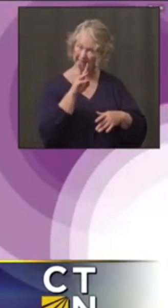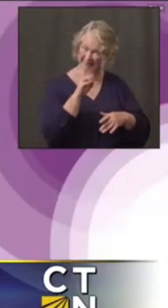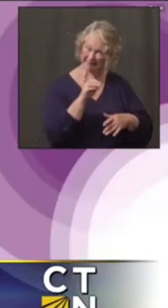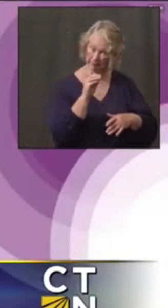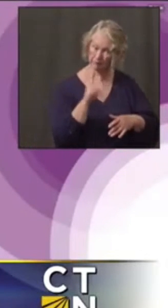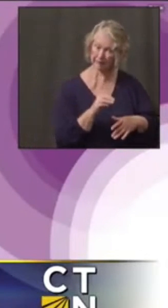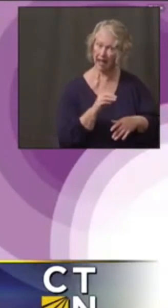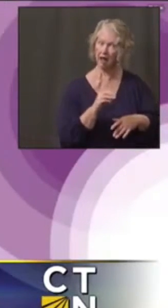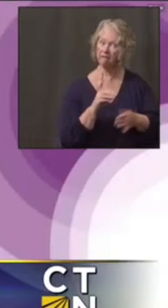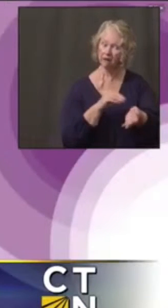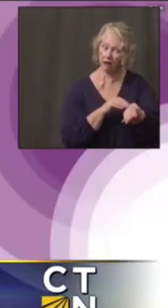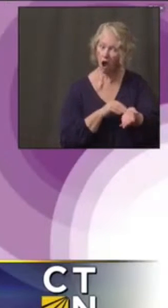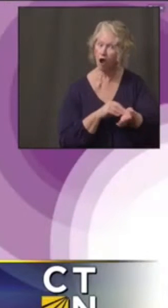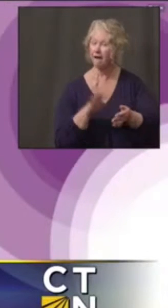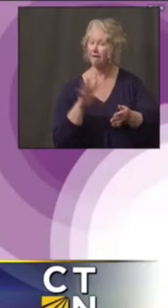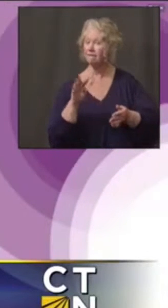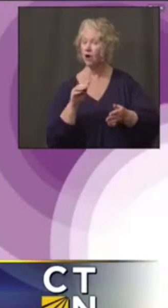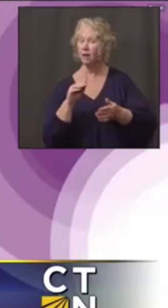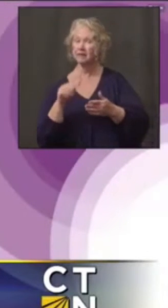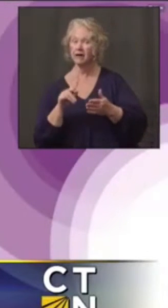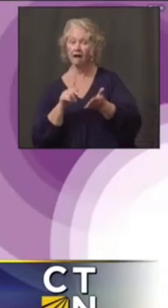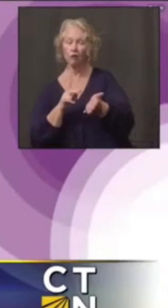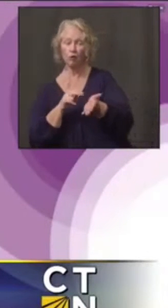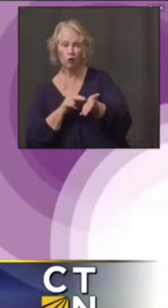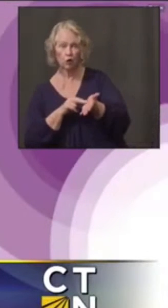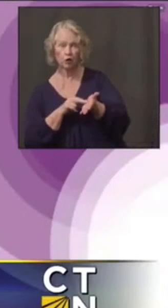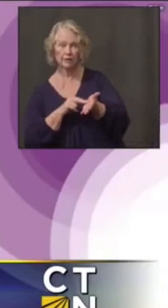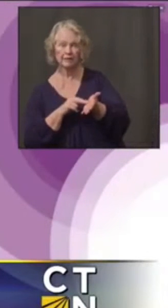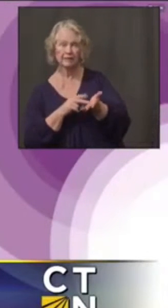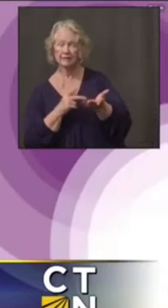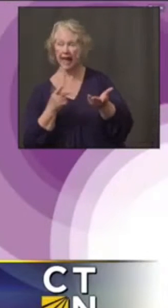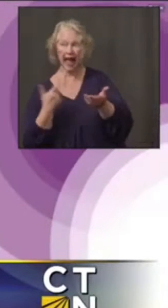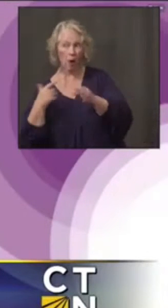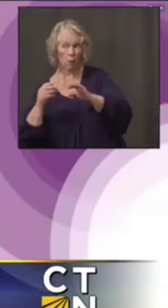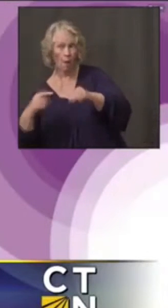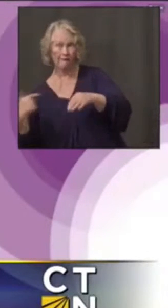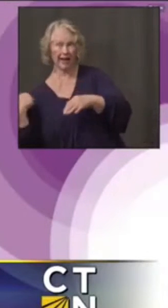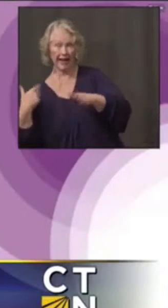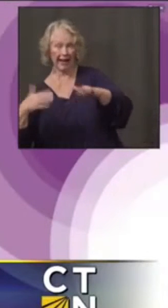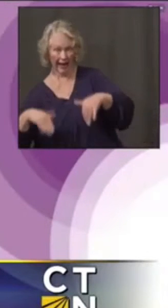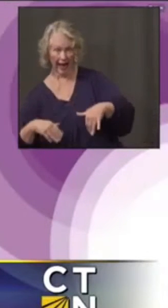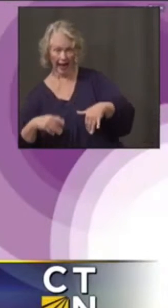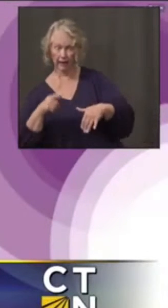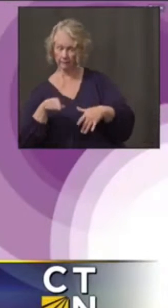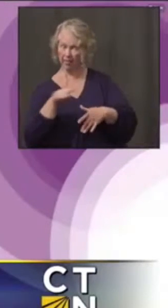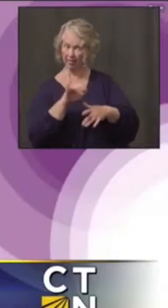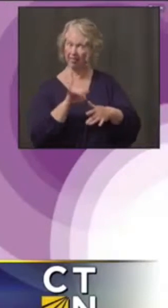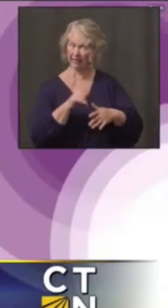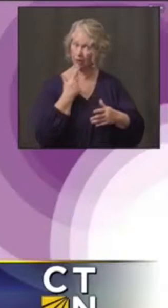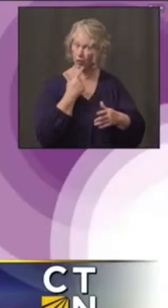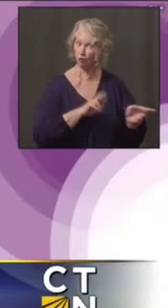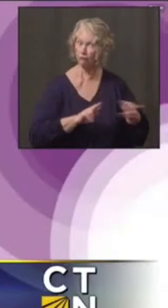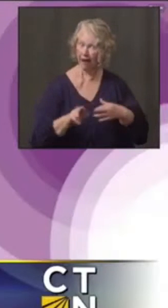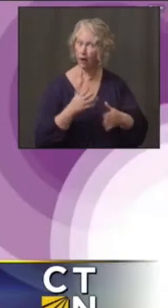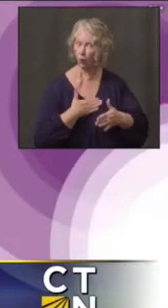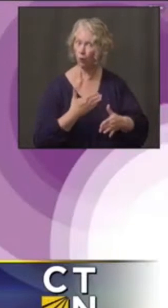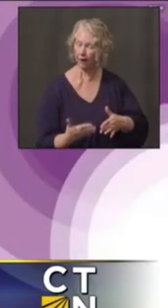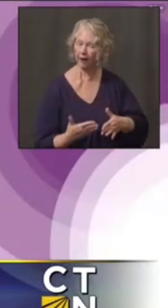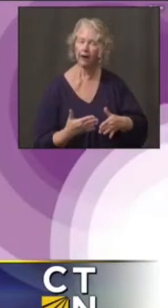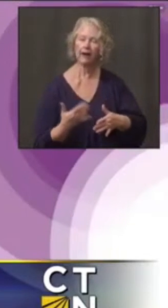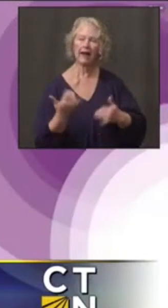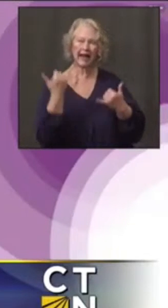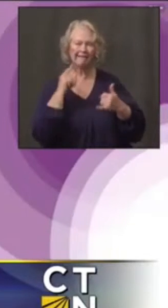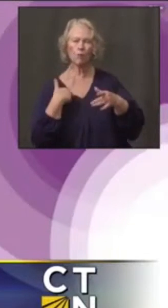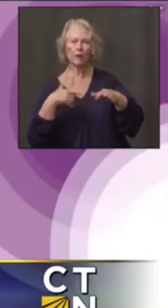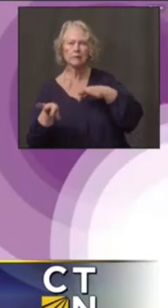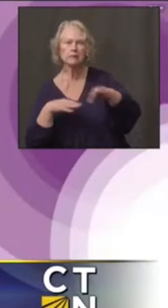probably 50% of the population without a vaccine is already saying that they're willing to take it. Imagine once we are transparent and